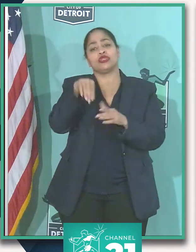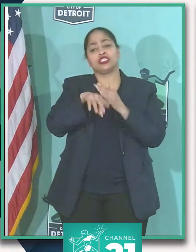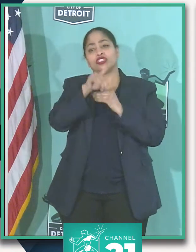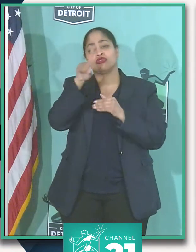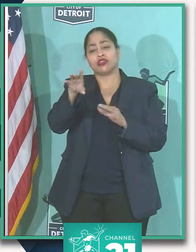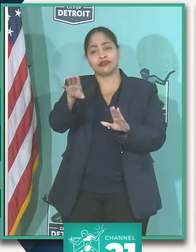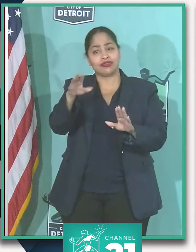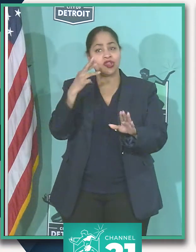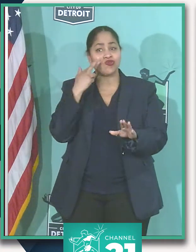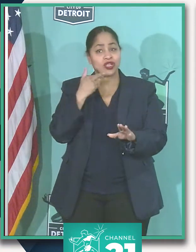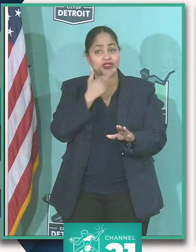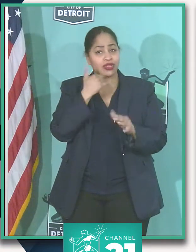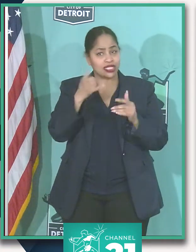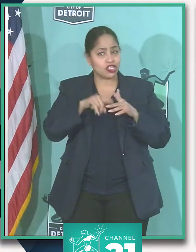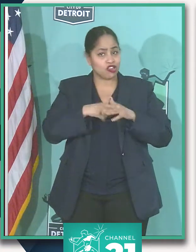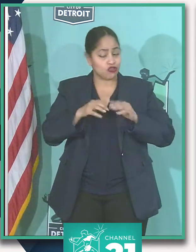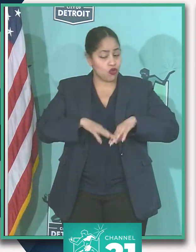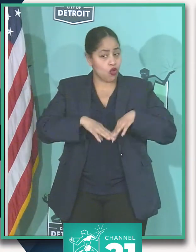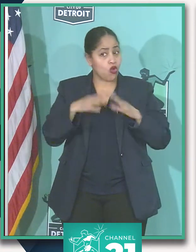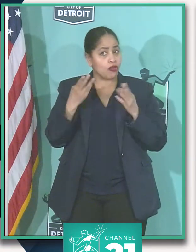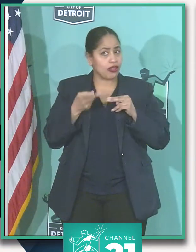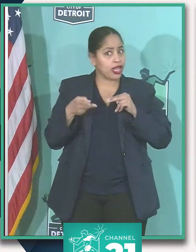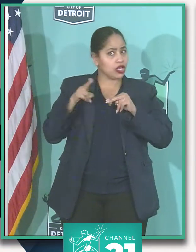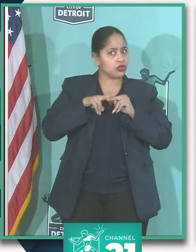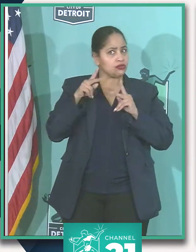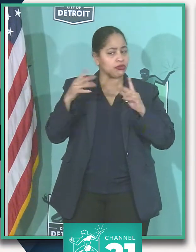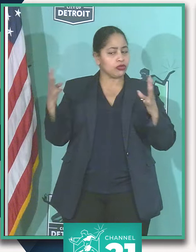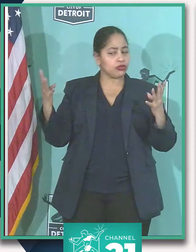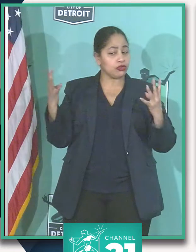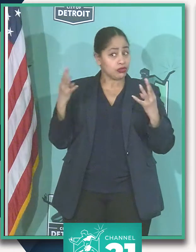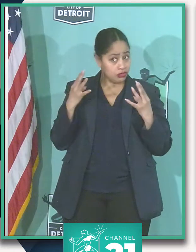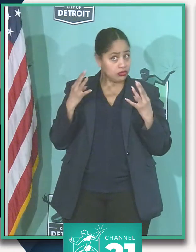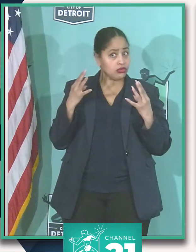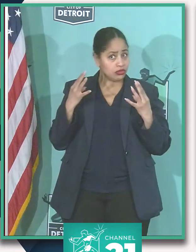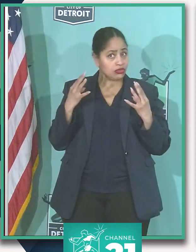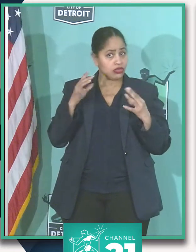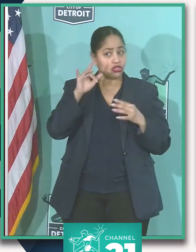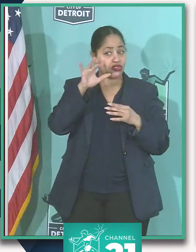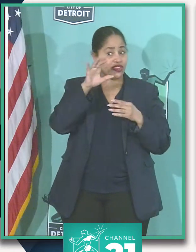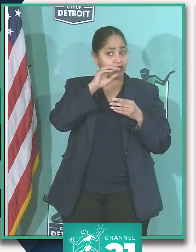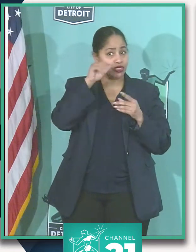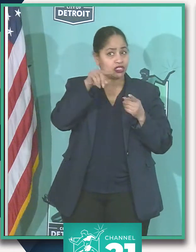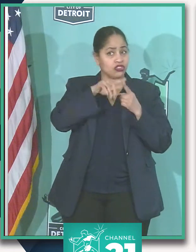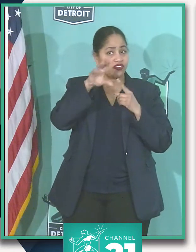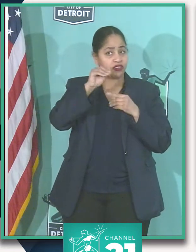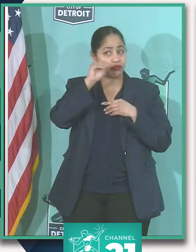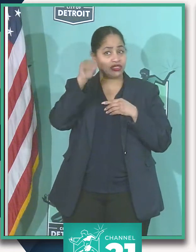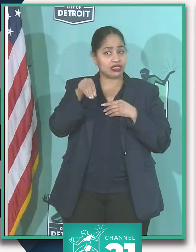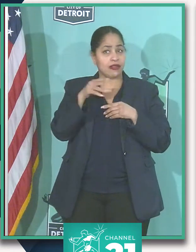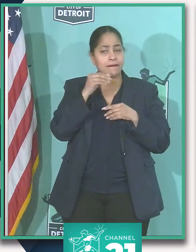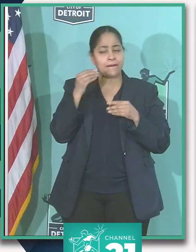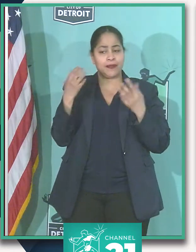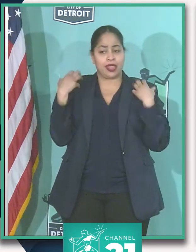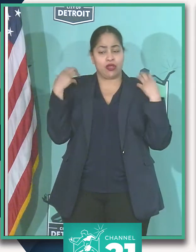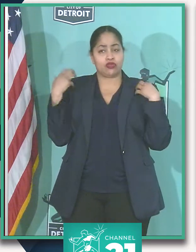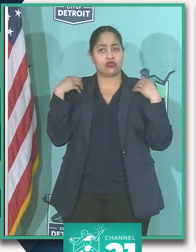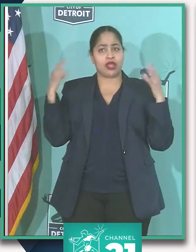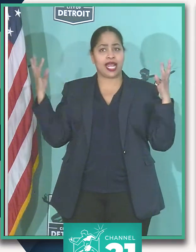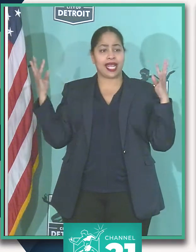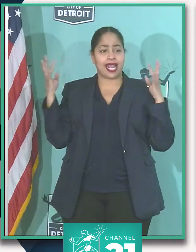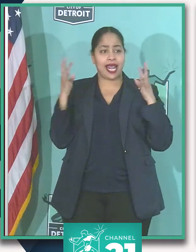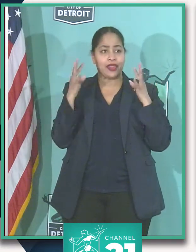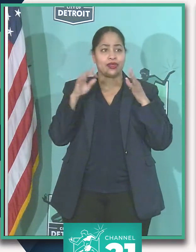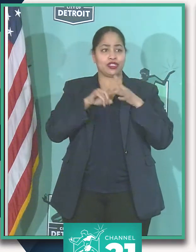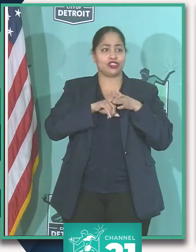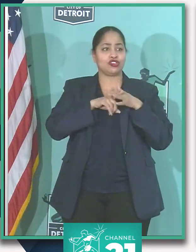the restaurants open, they increase their capacity from 25% to 50%. And as the outdoor gatherings